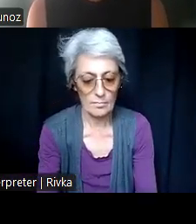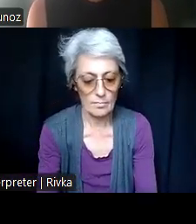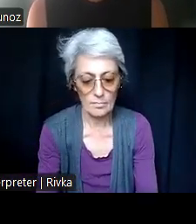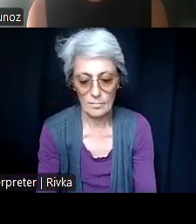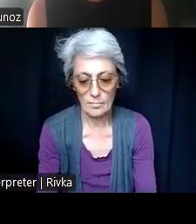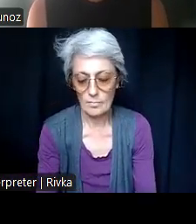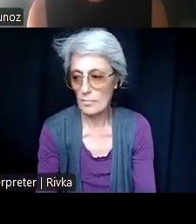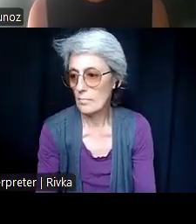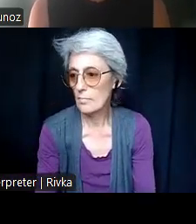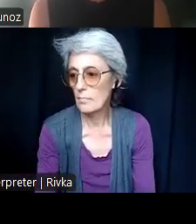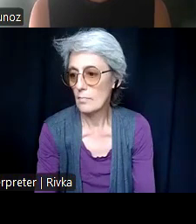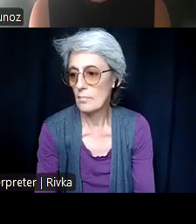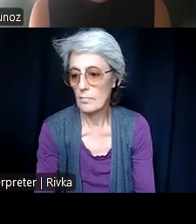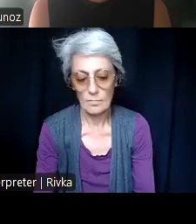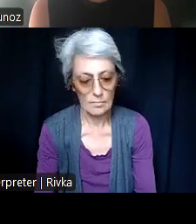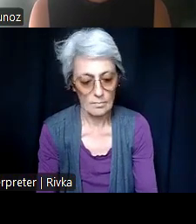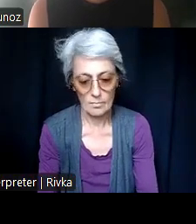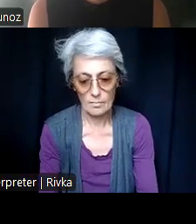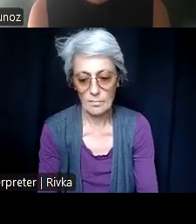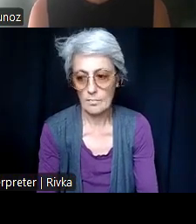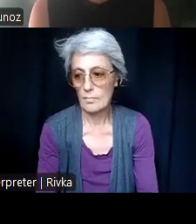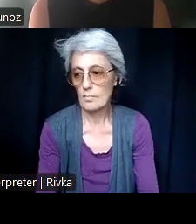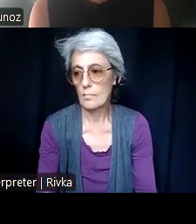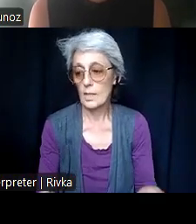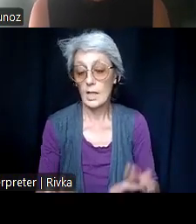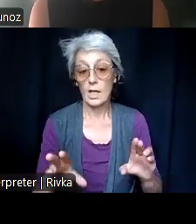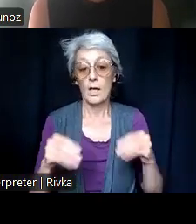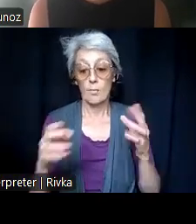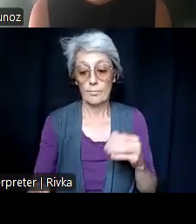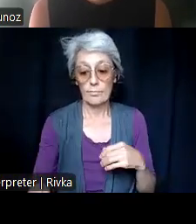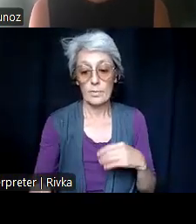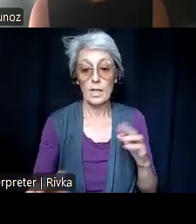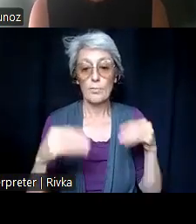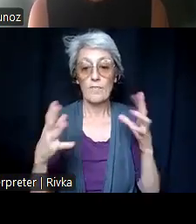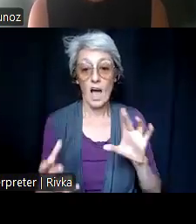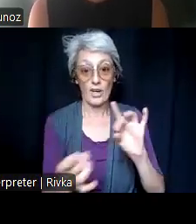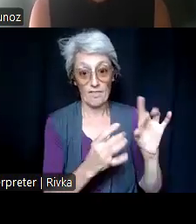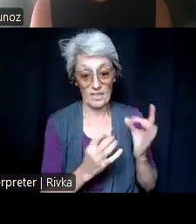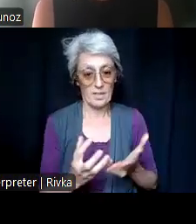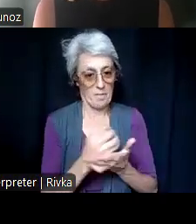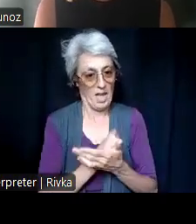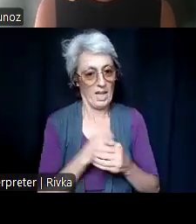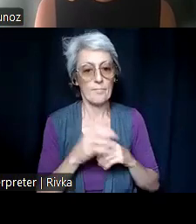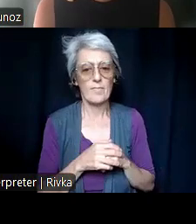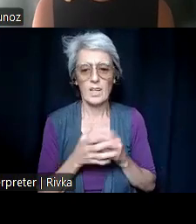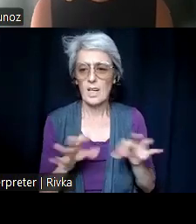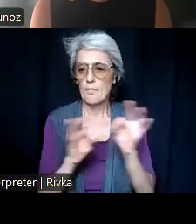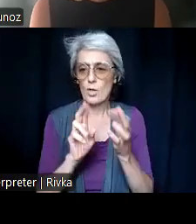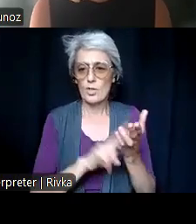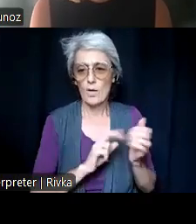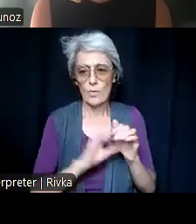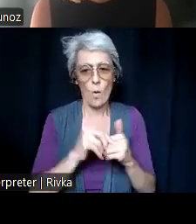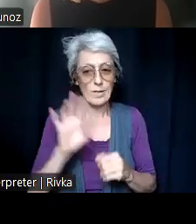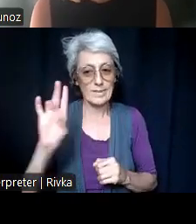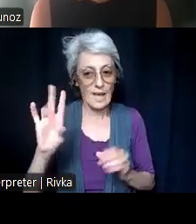Of course, for our providers, it can be a challenge to have contracts with especially all 7 providers. So I do think that some of